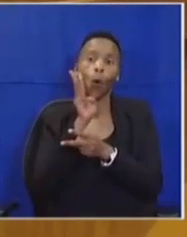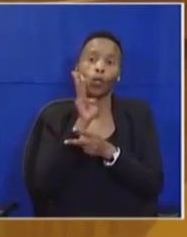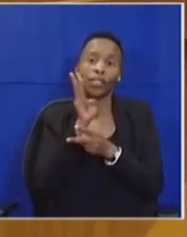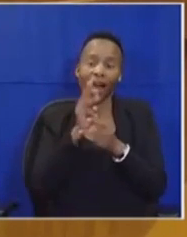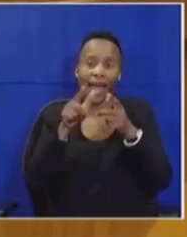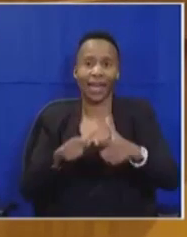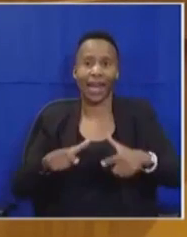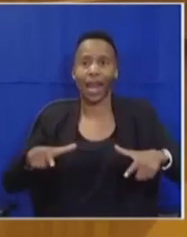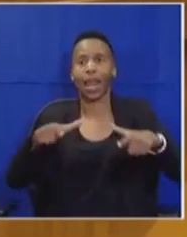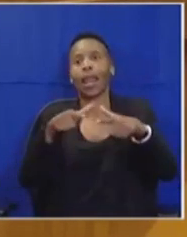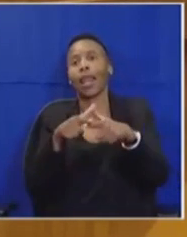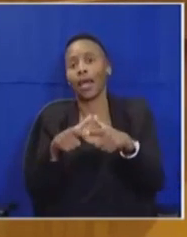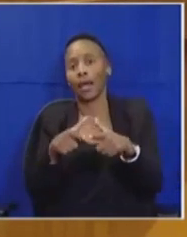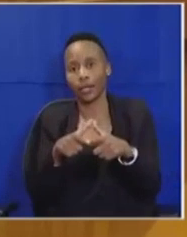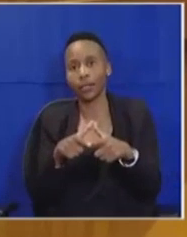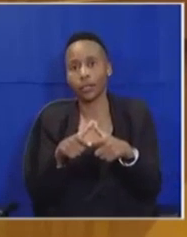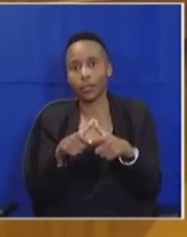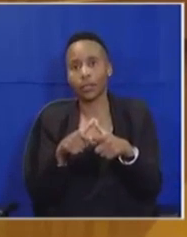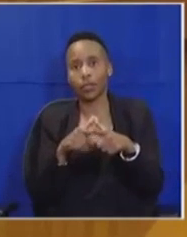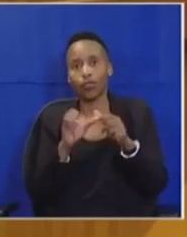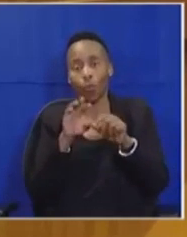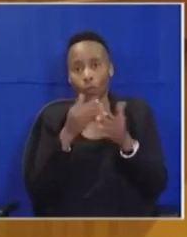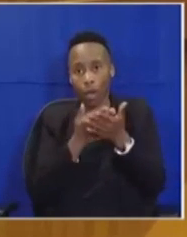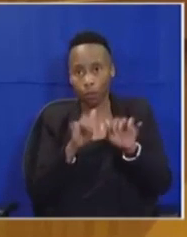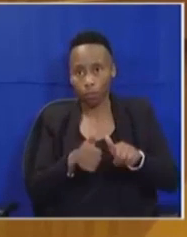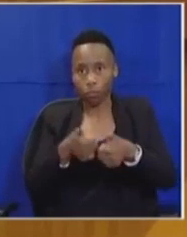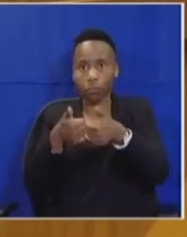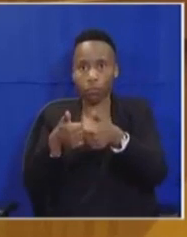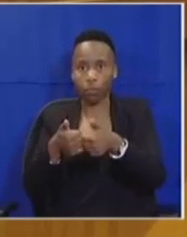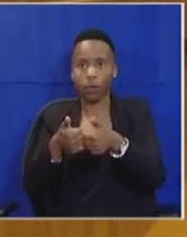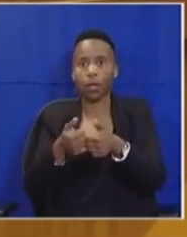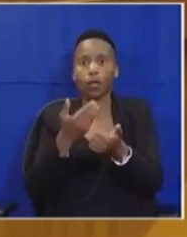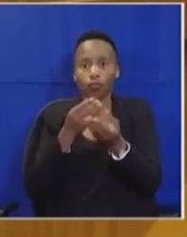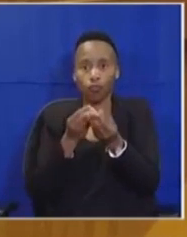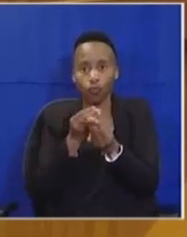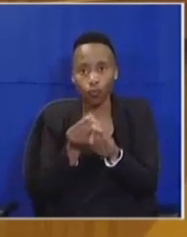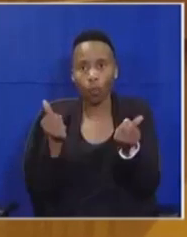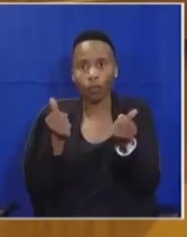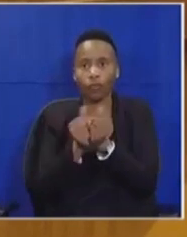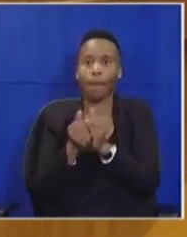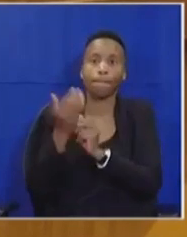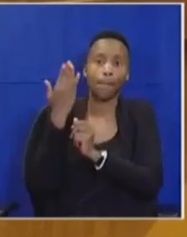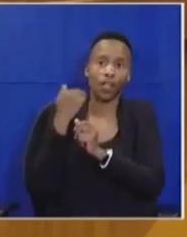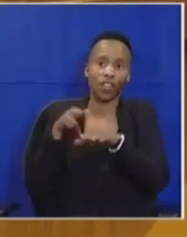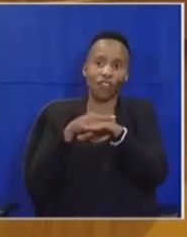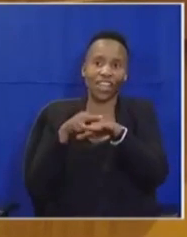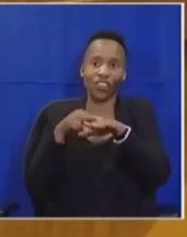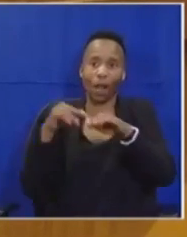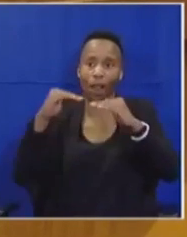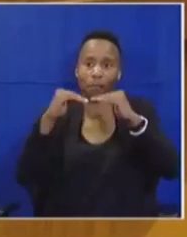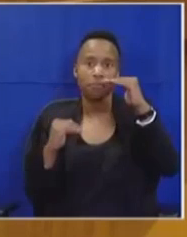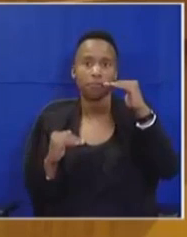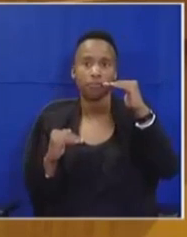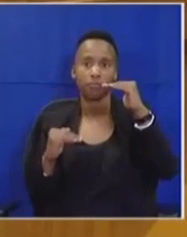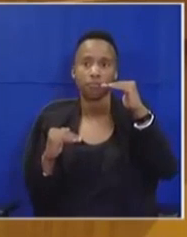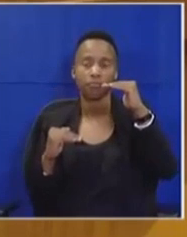in order to redress the results of past racial discrimination." The intention of